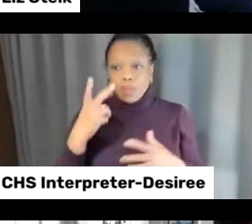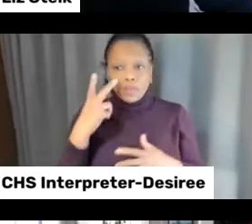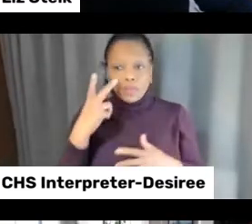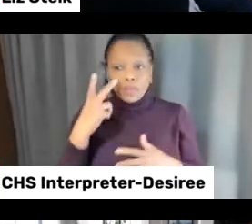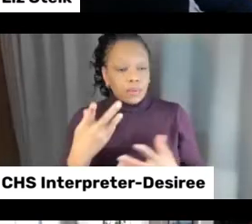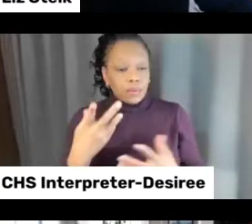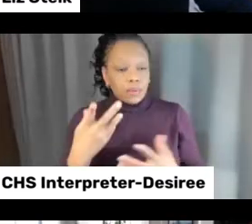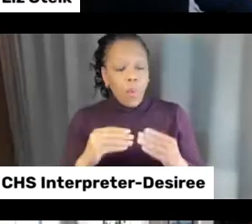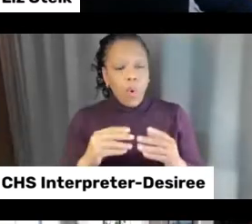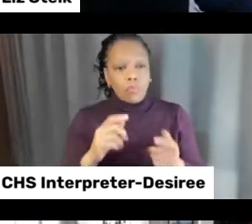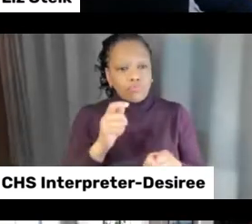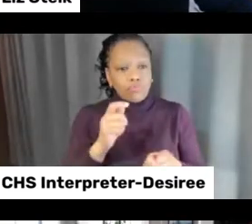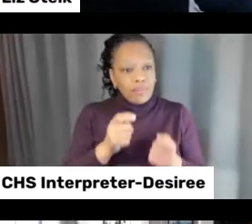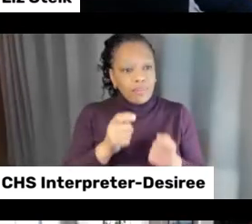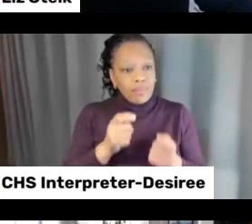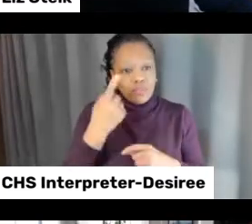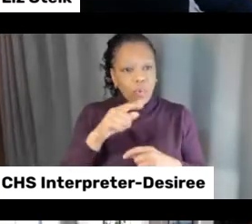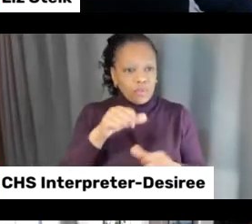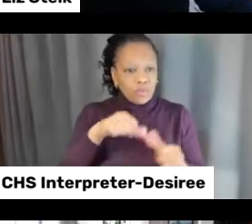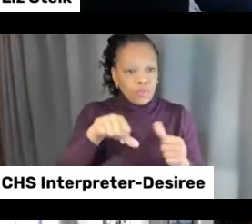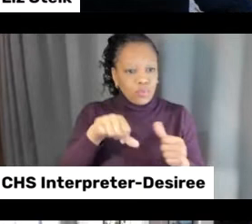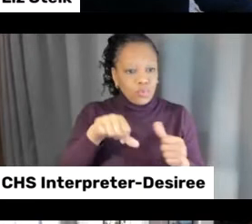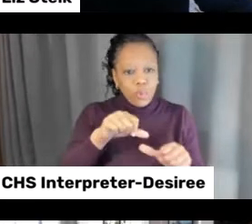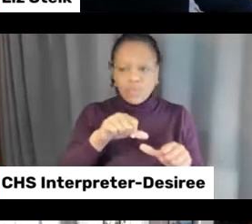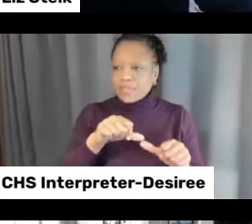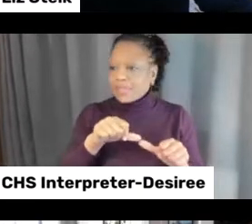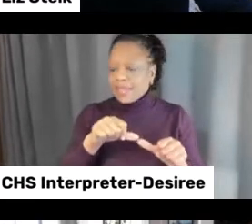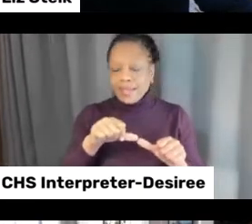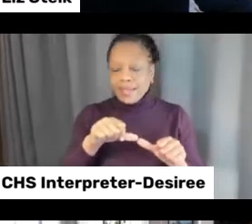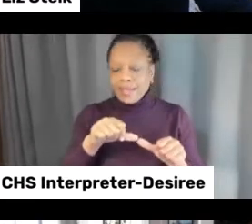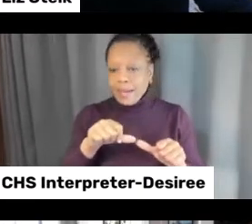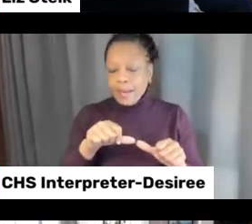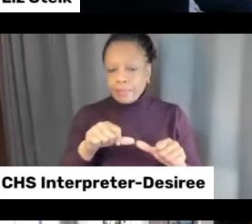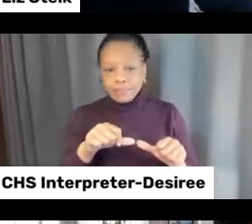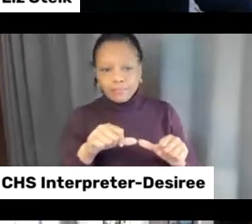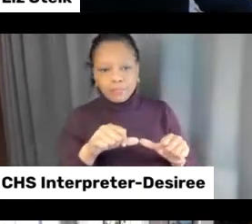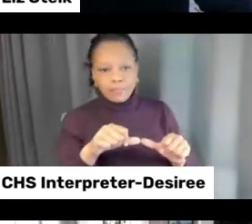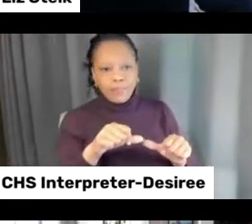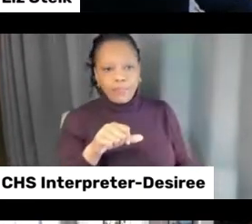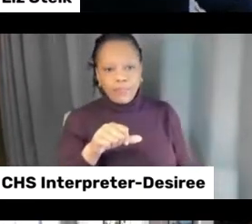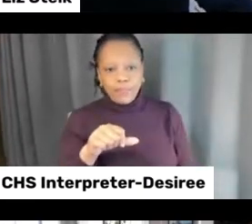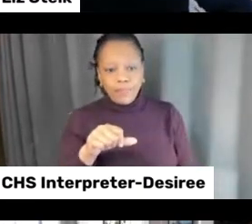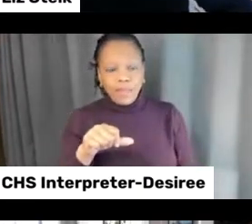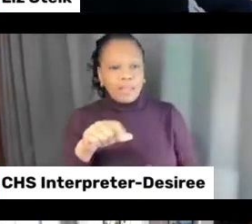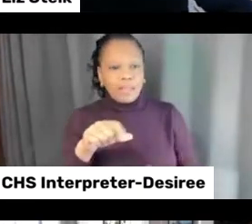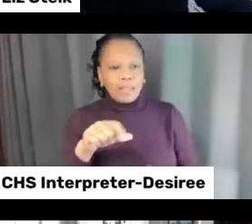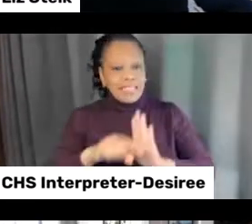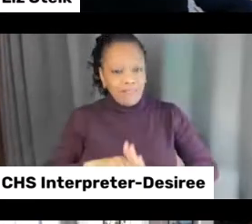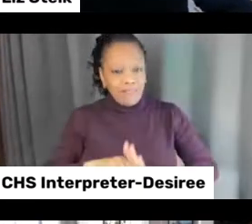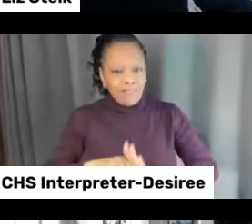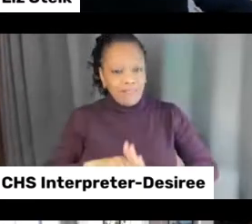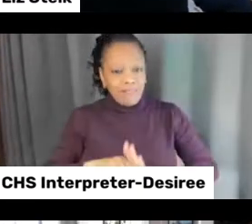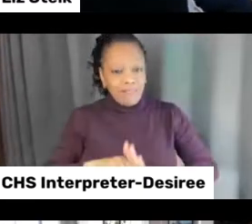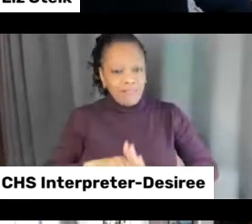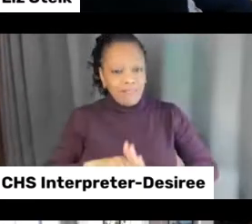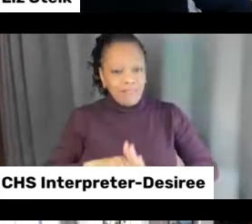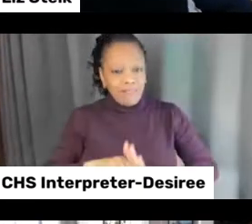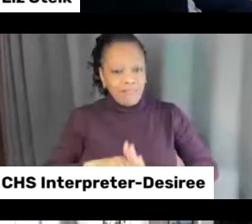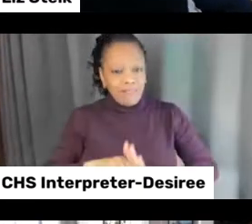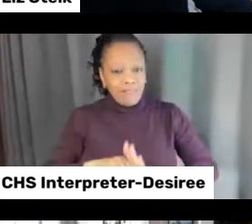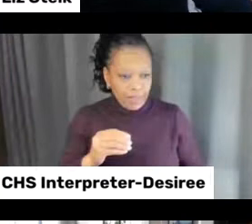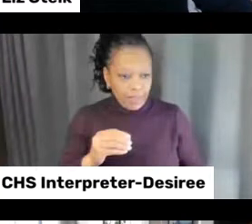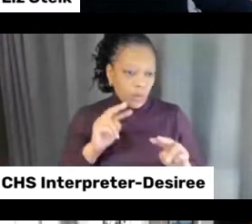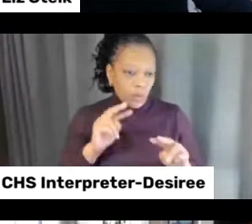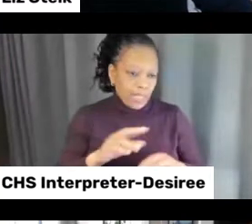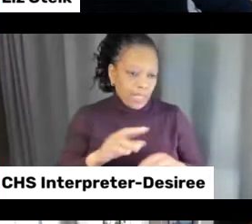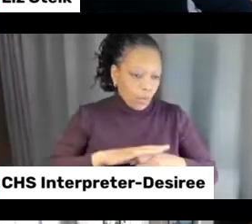to beginning and socially disadvantaged farmers to meet needs on the ground. We're looking at how local agricultural marketing programs can be reformed and other